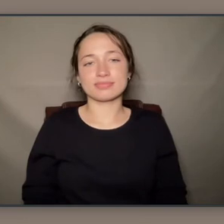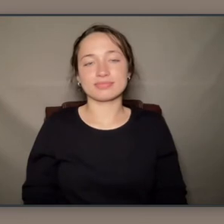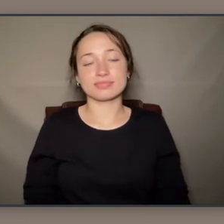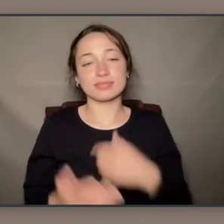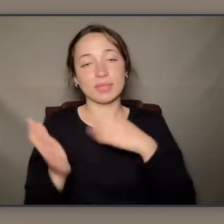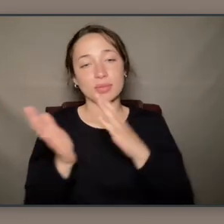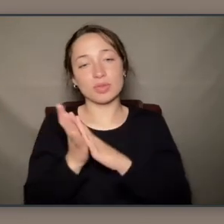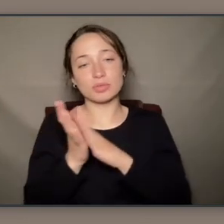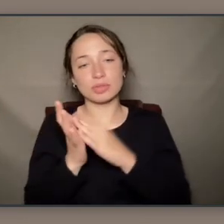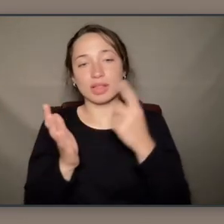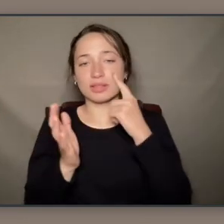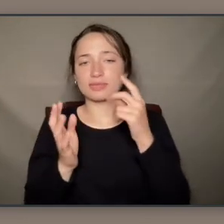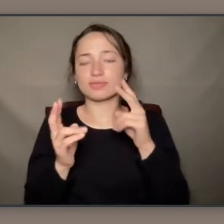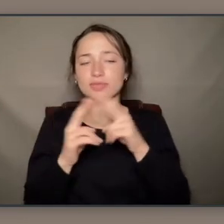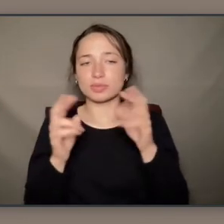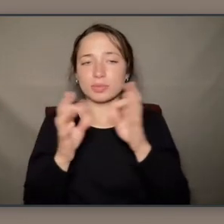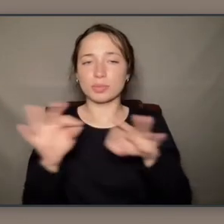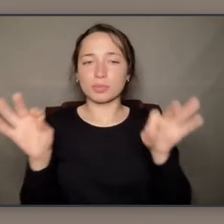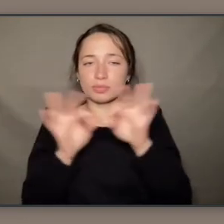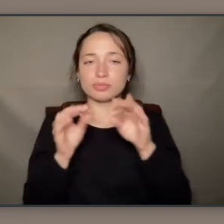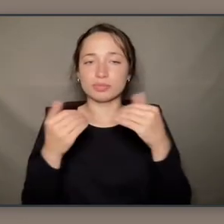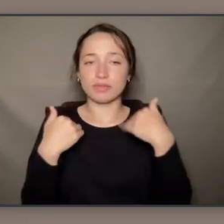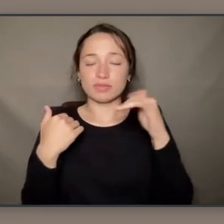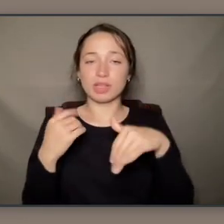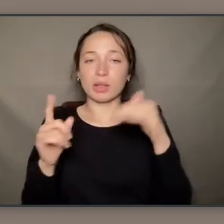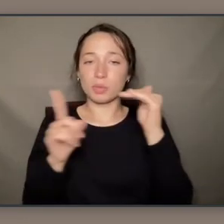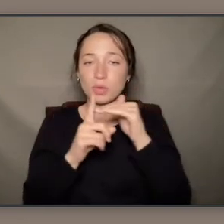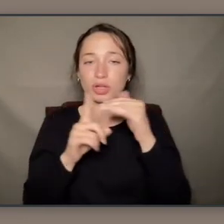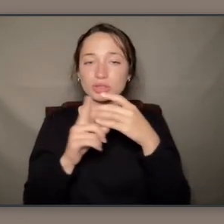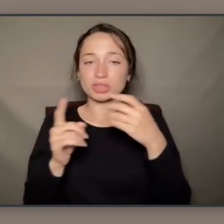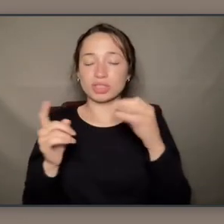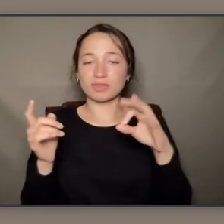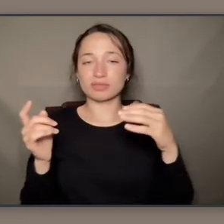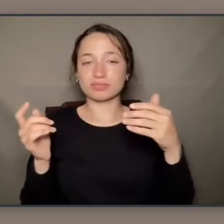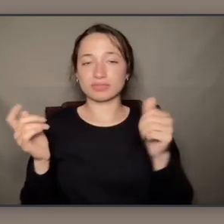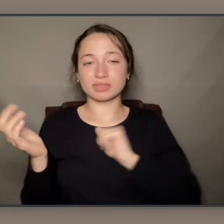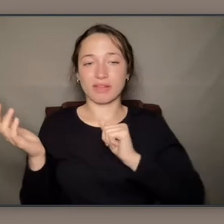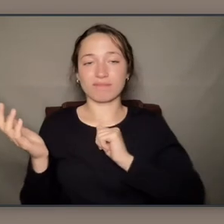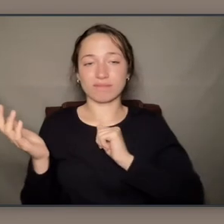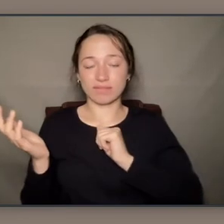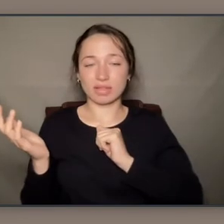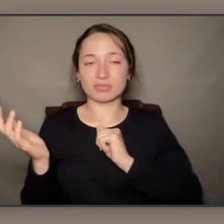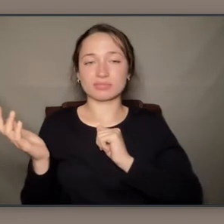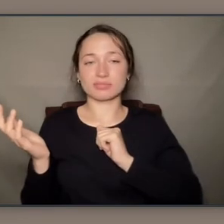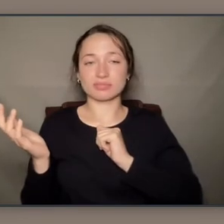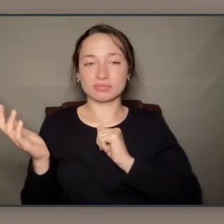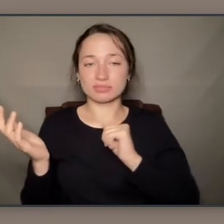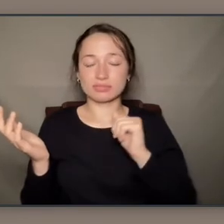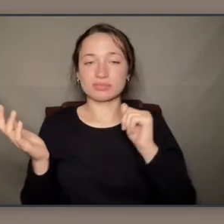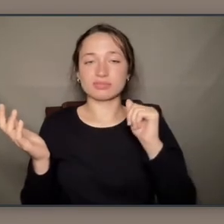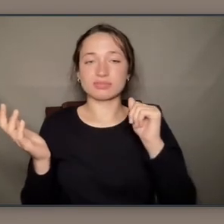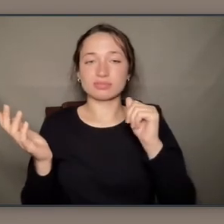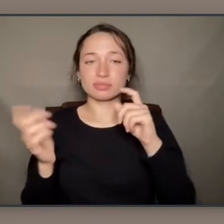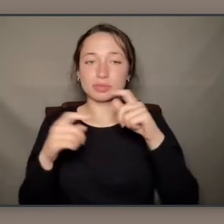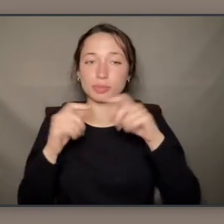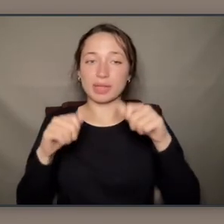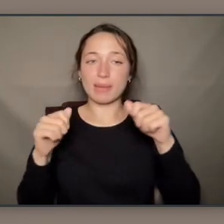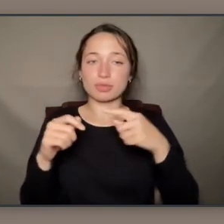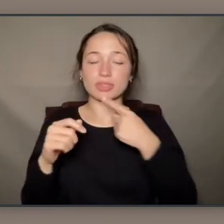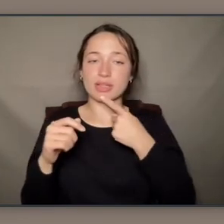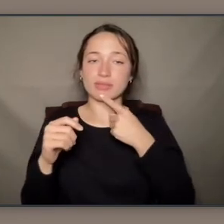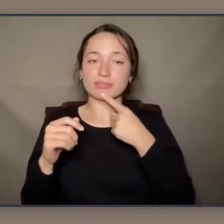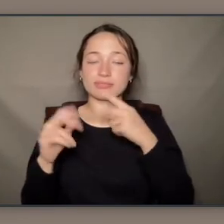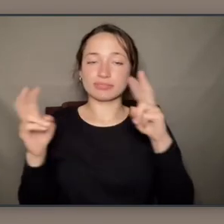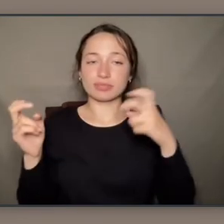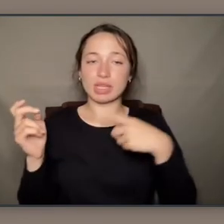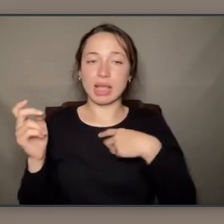I applaud you. I think it's so vitally important to have that awareness of self, and to say,